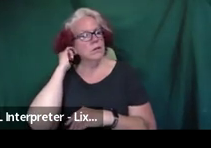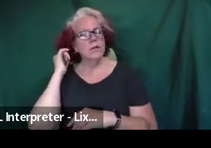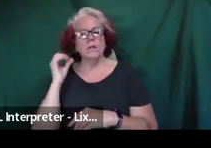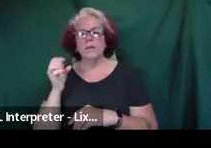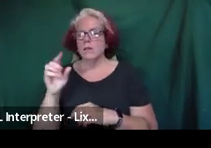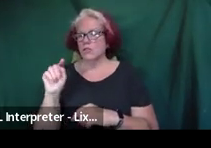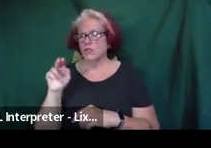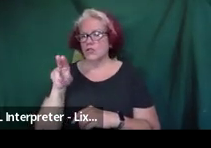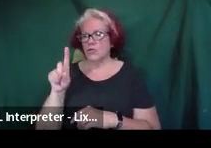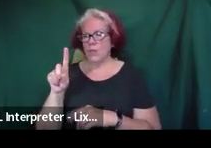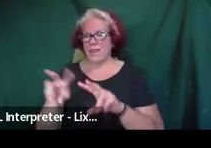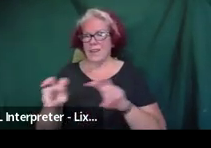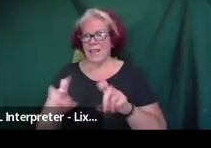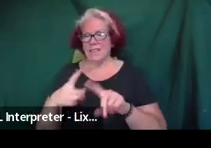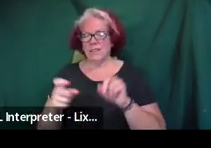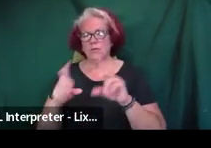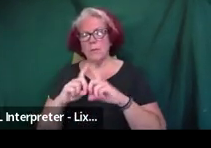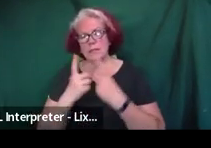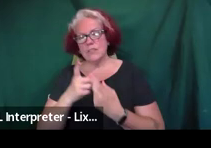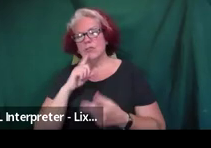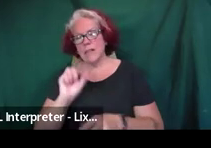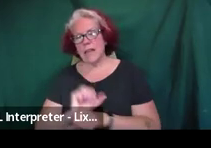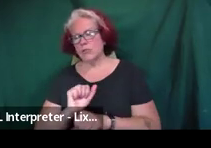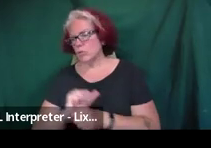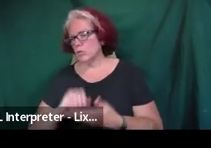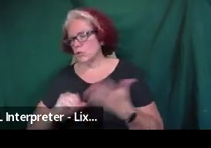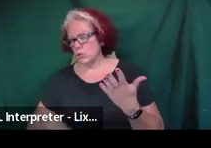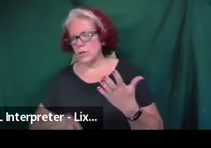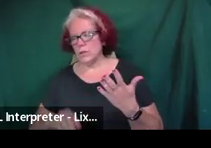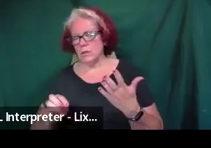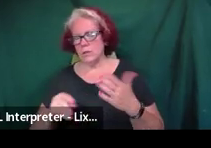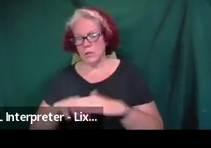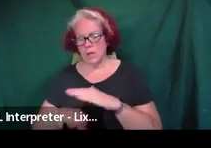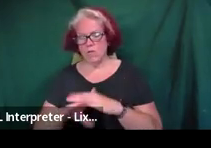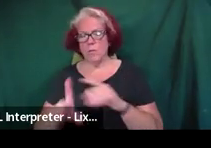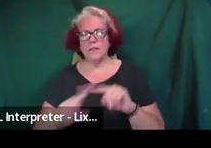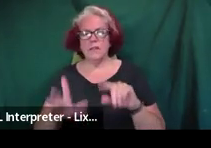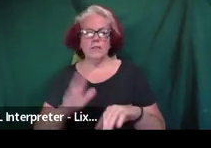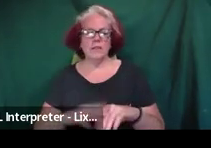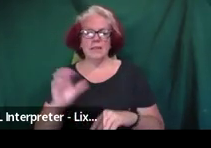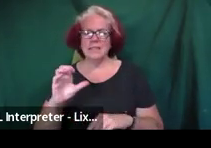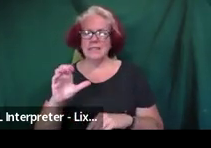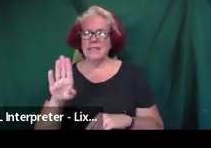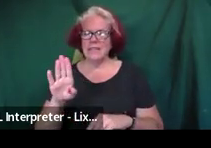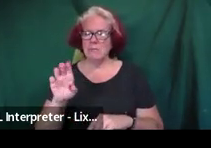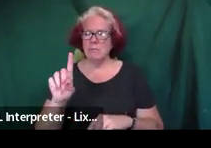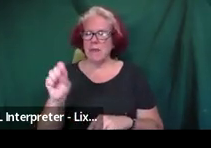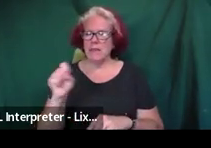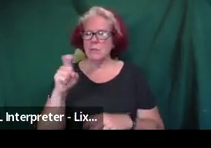actual student enrollment. Different than, say, a CBEDS, because that's really at the beginning of the year